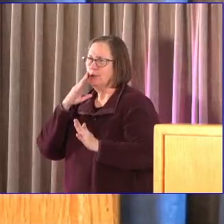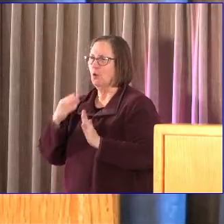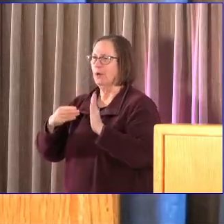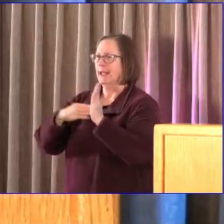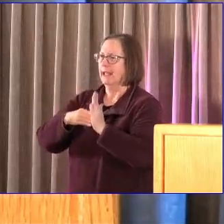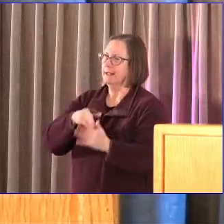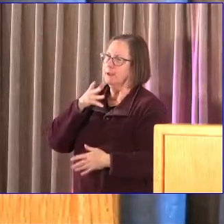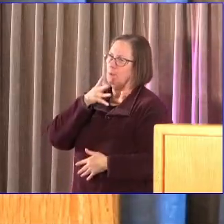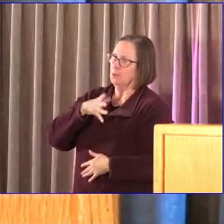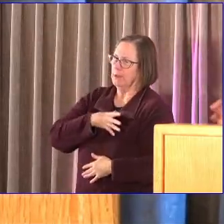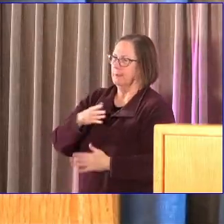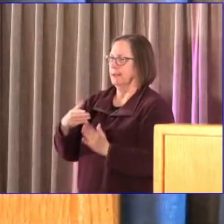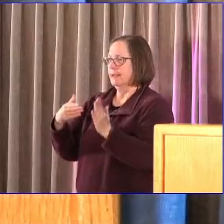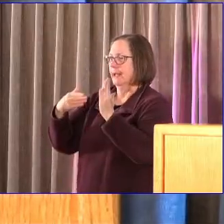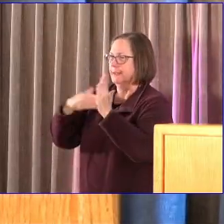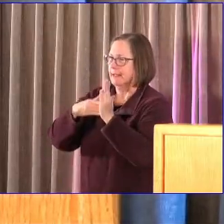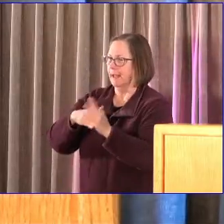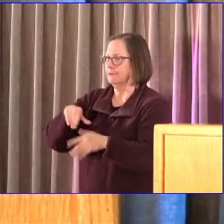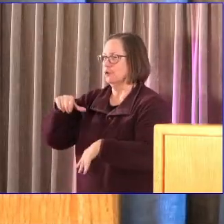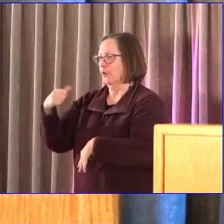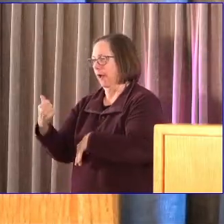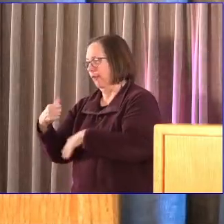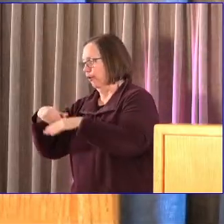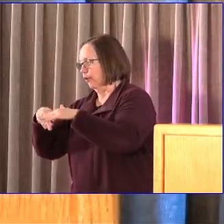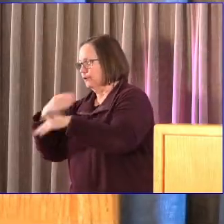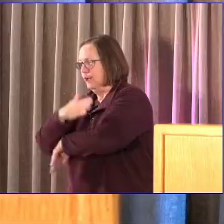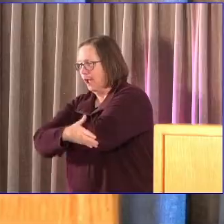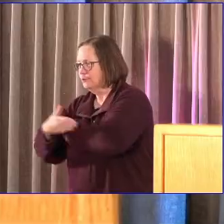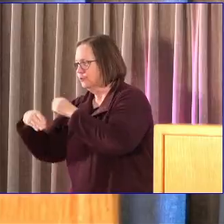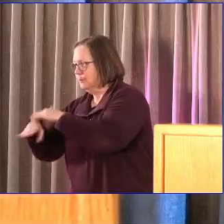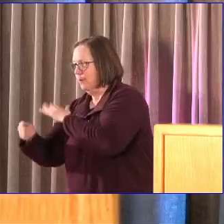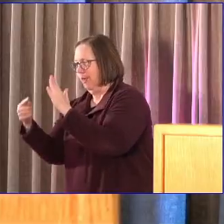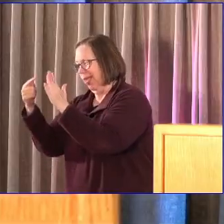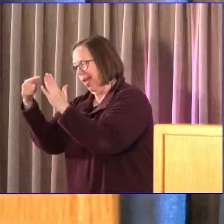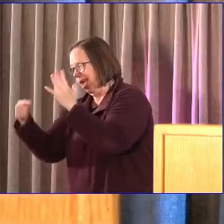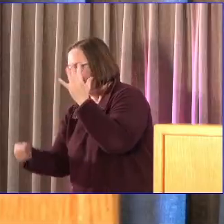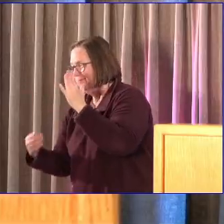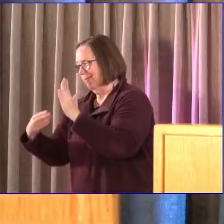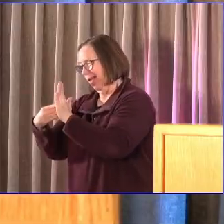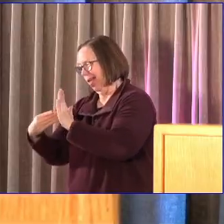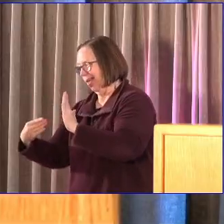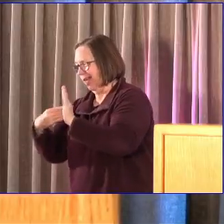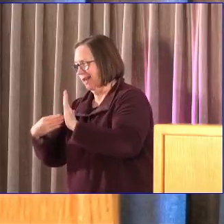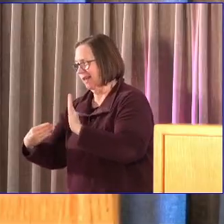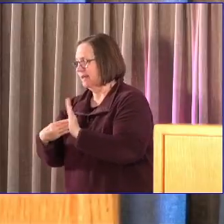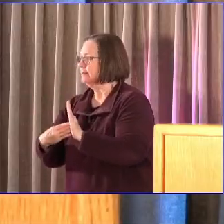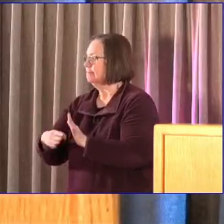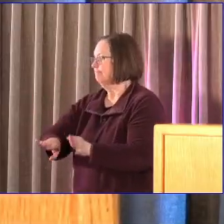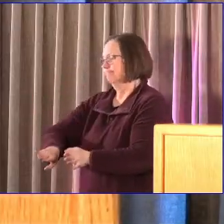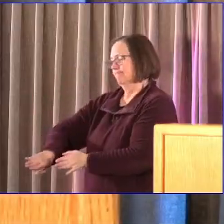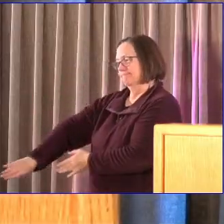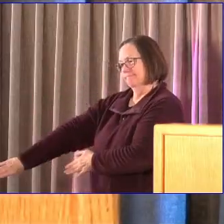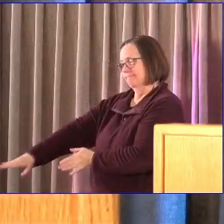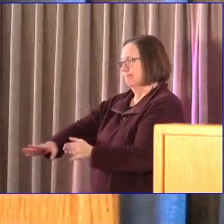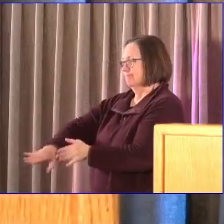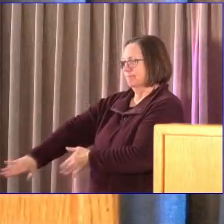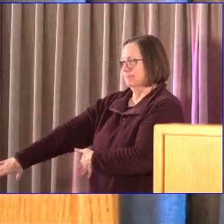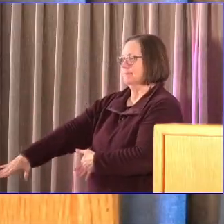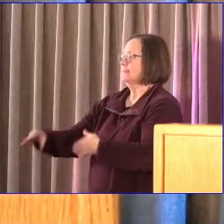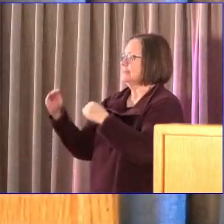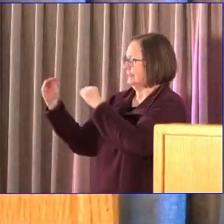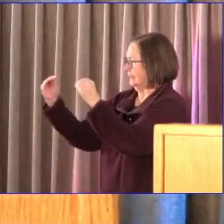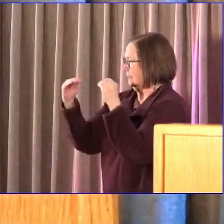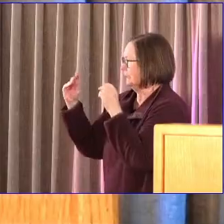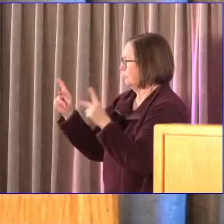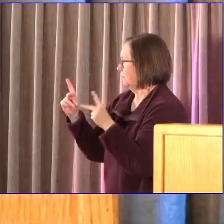that exist, that we're not going to get rid of them, but at least we want to minimize them. We want to know what trends are happening. We want to dig into why